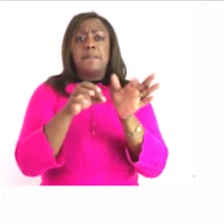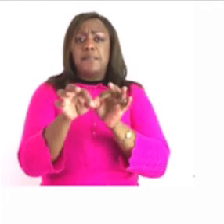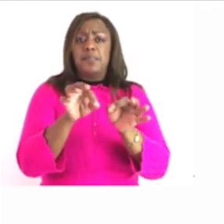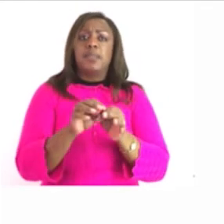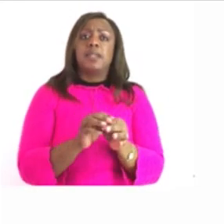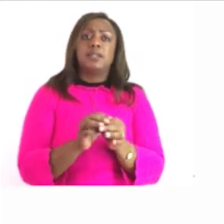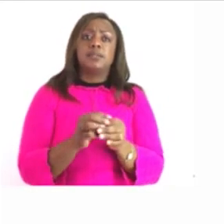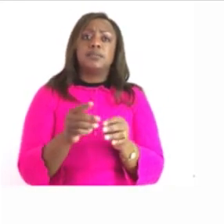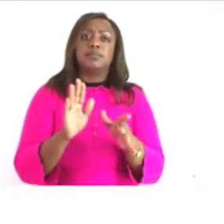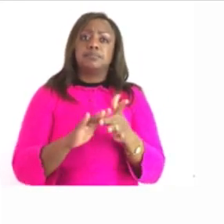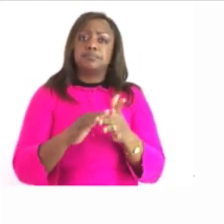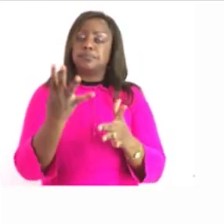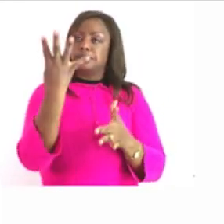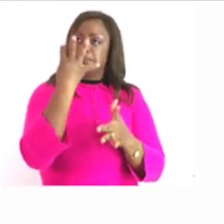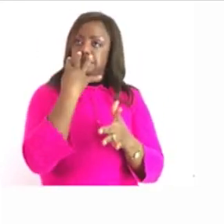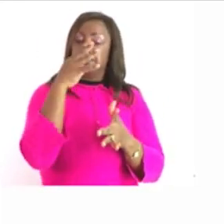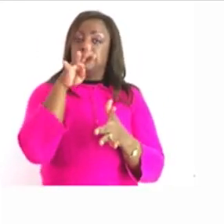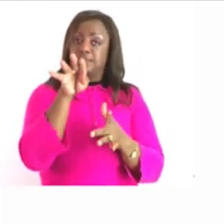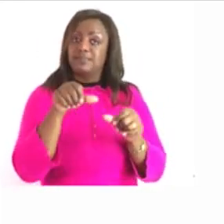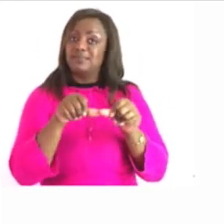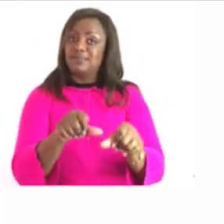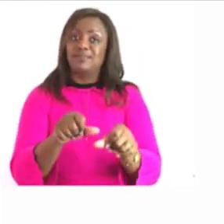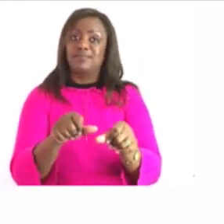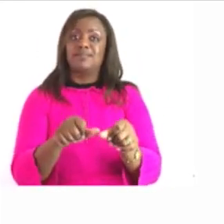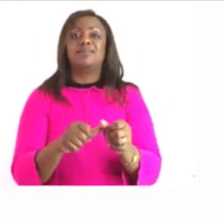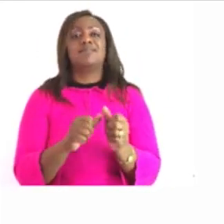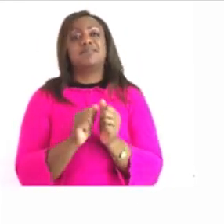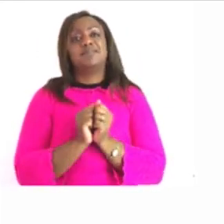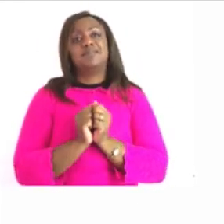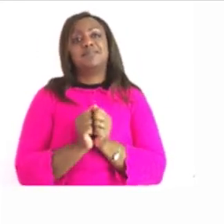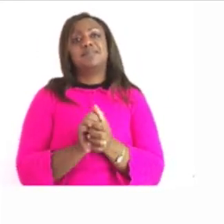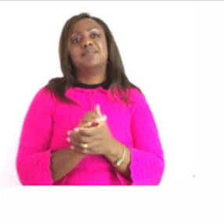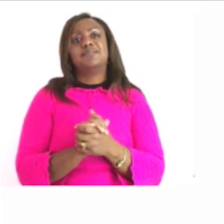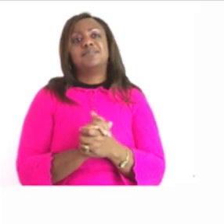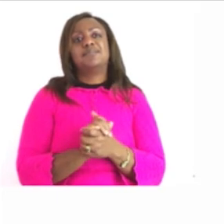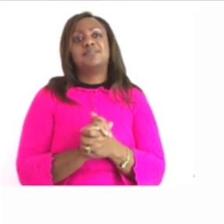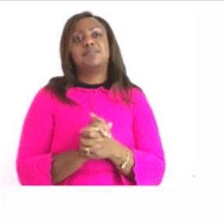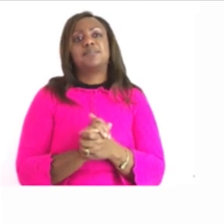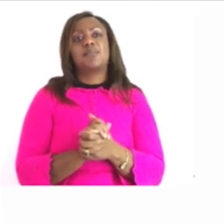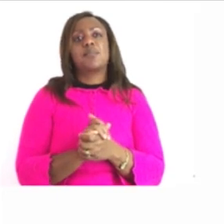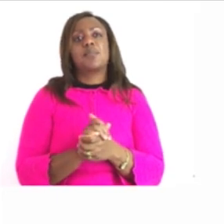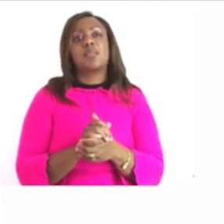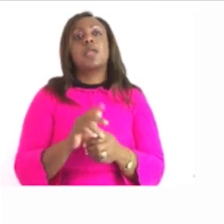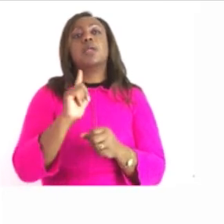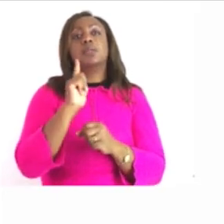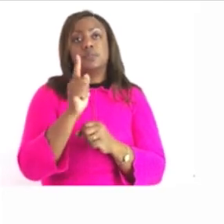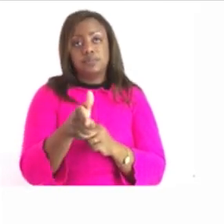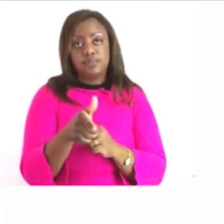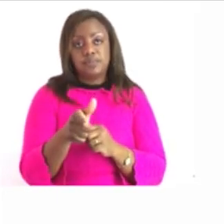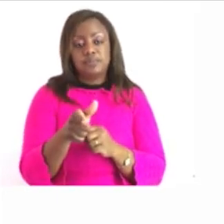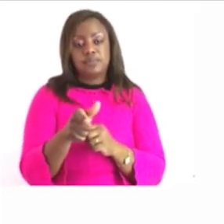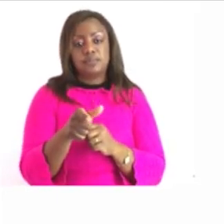of inhalation and exhalation process in reference to the ribs and the diaphragm. And then I'm going to explain this a little